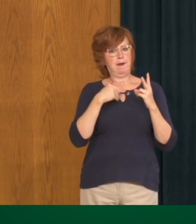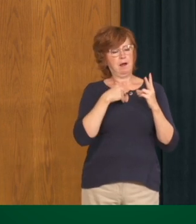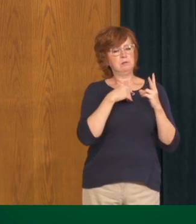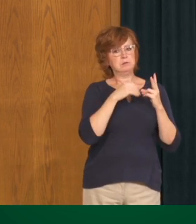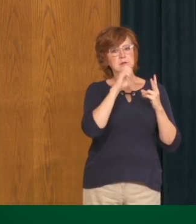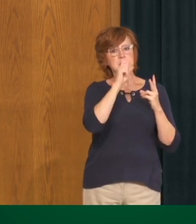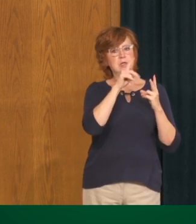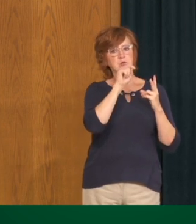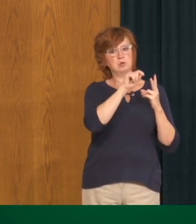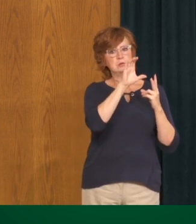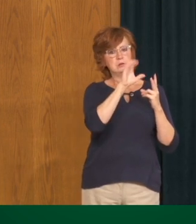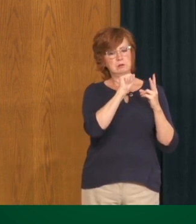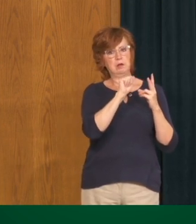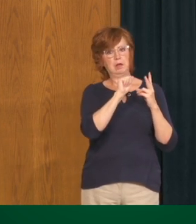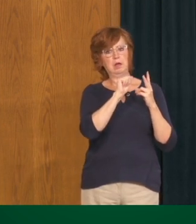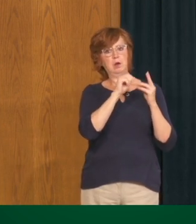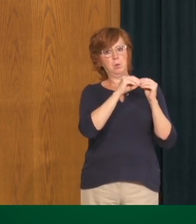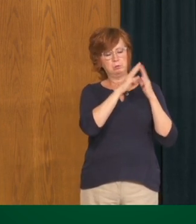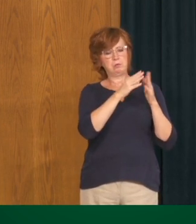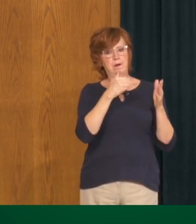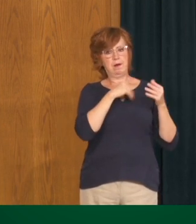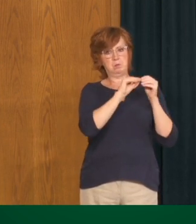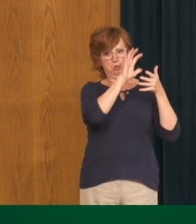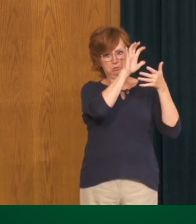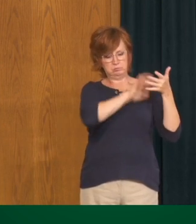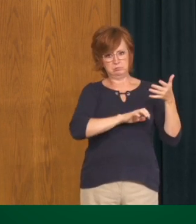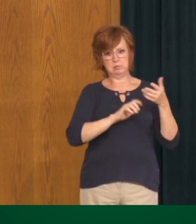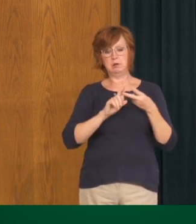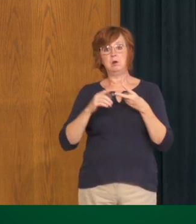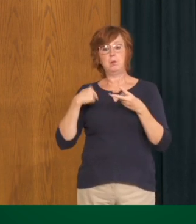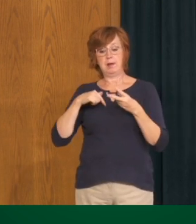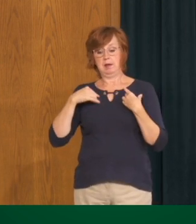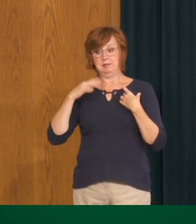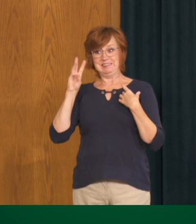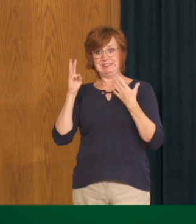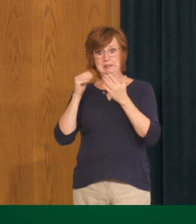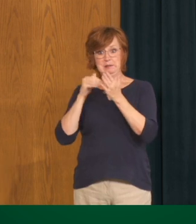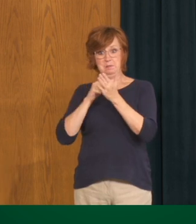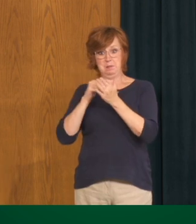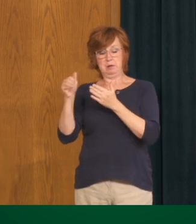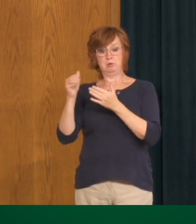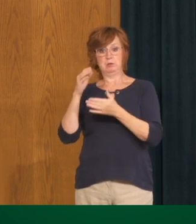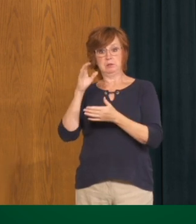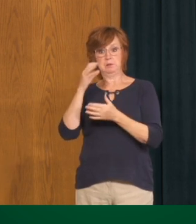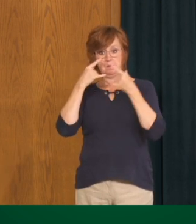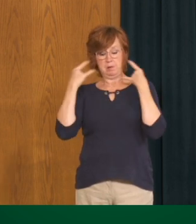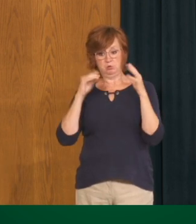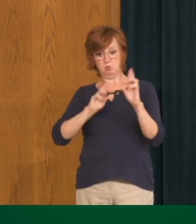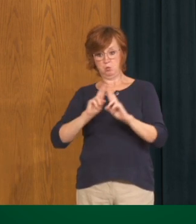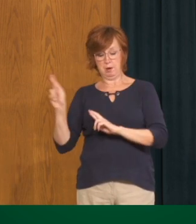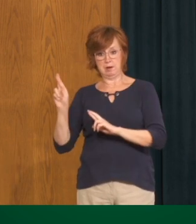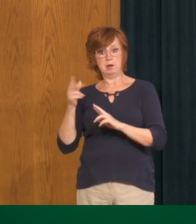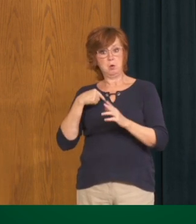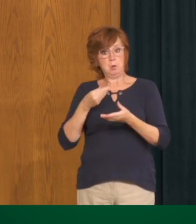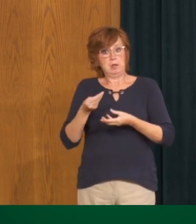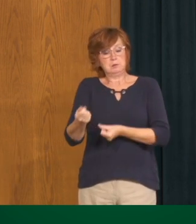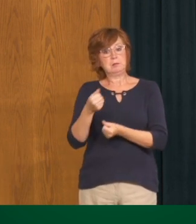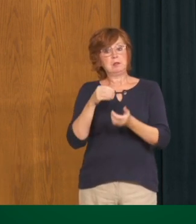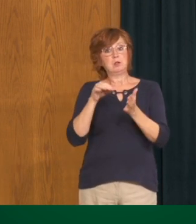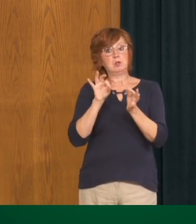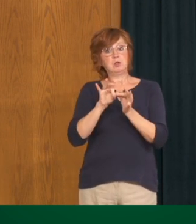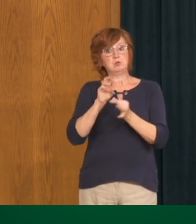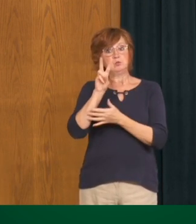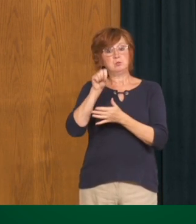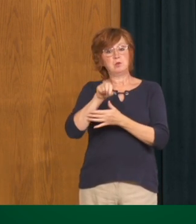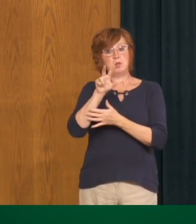procured 6 million disposable masks for school, which represents an initial investment of $2.3 million. These masks will be available